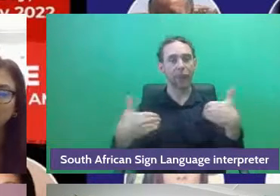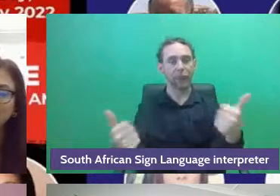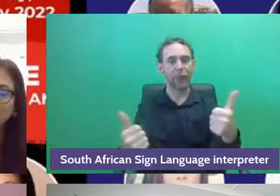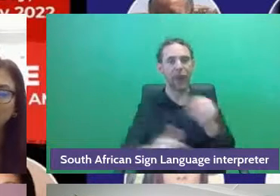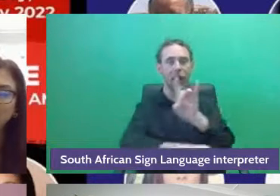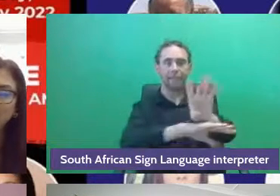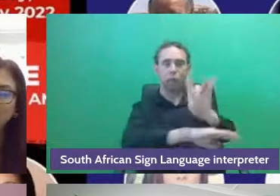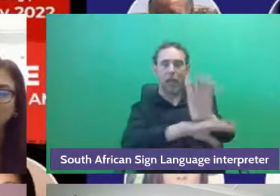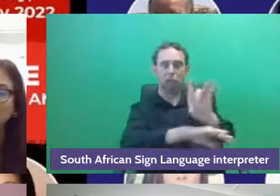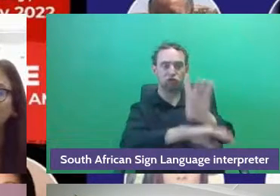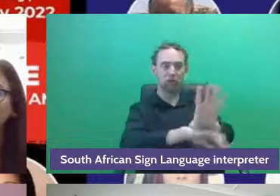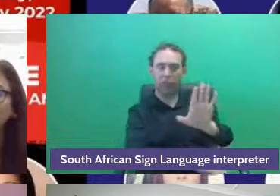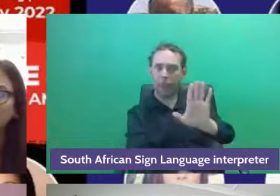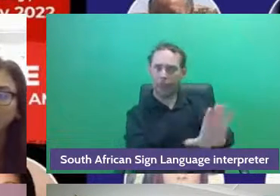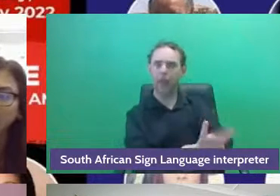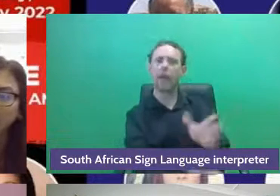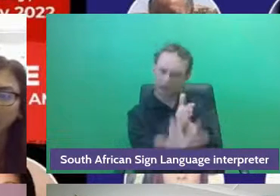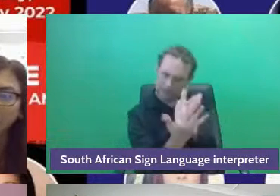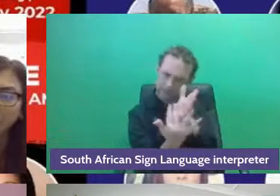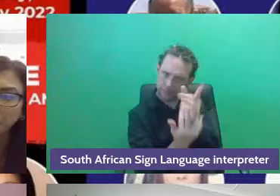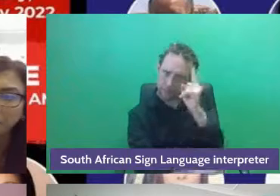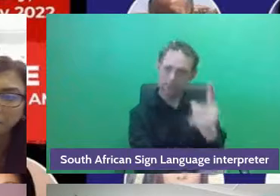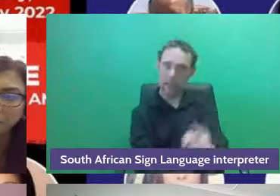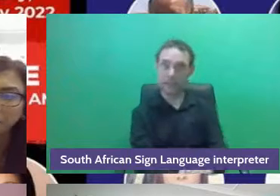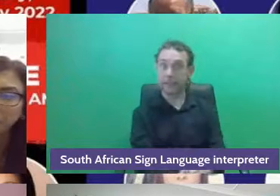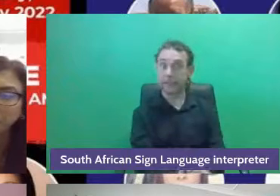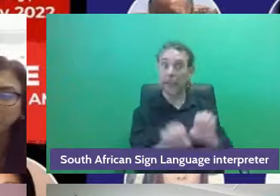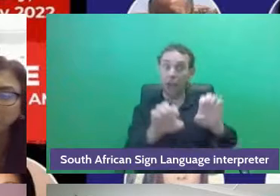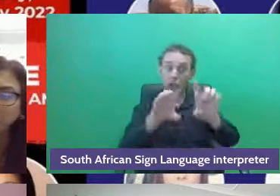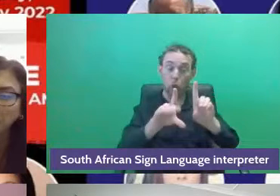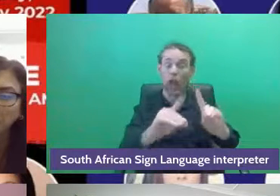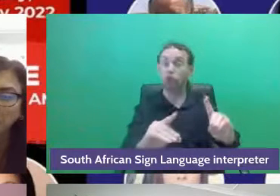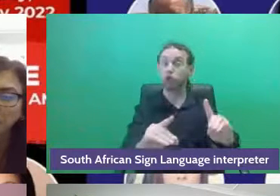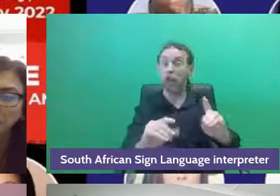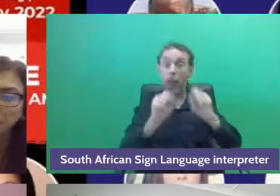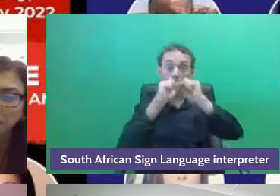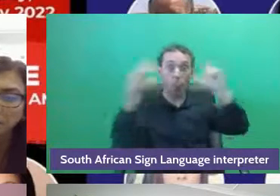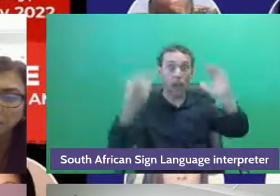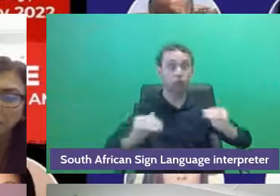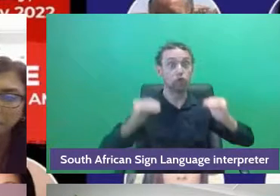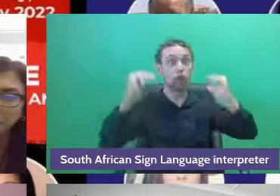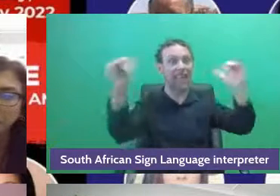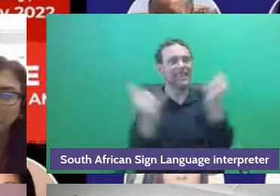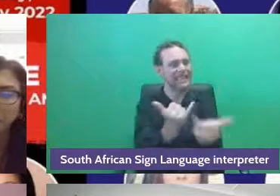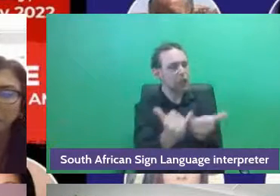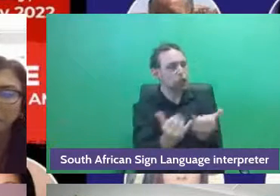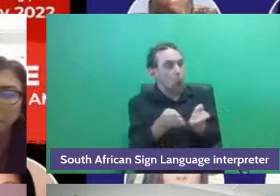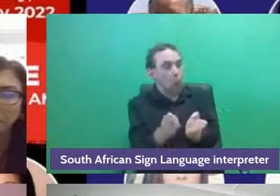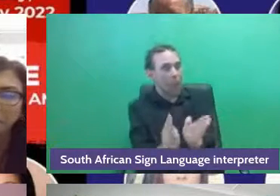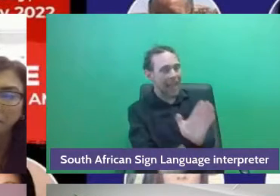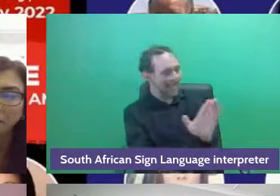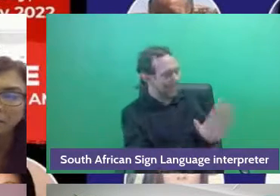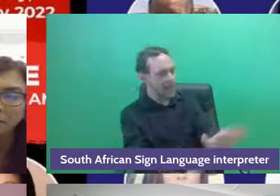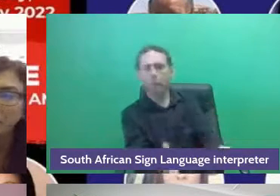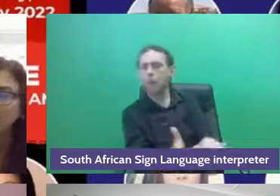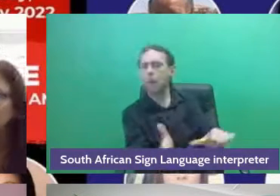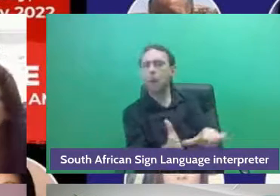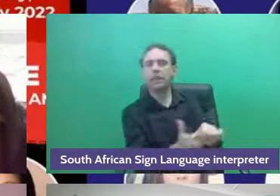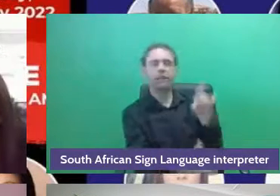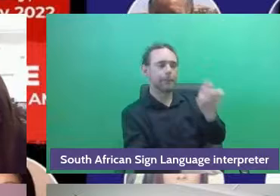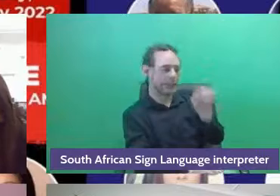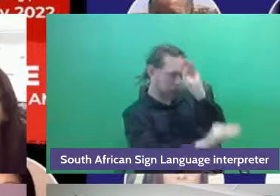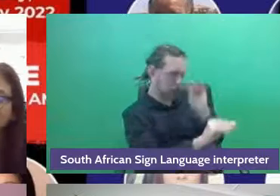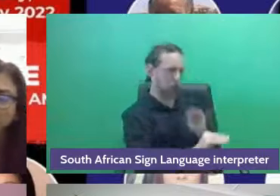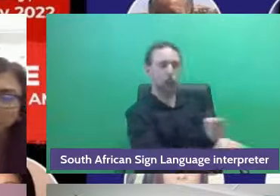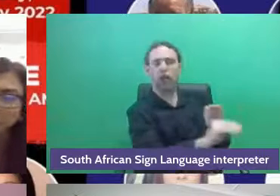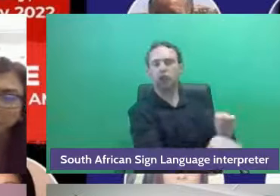all people. Education and awareness raising about sexuality of people with disabilities is also important to change